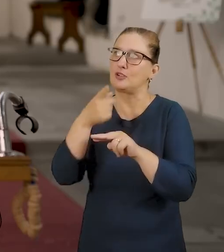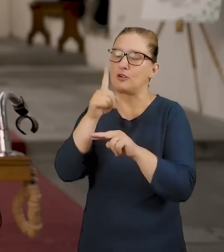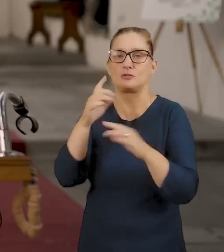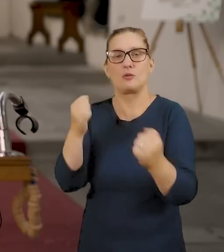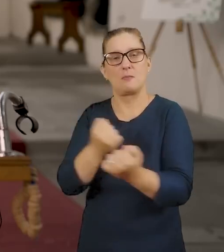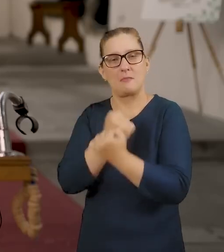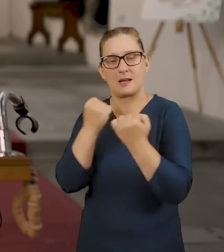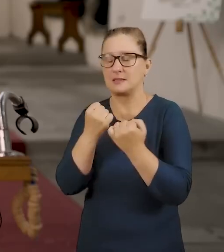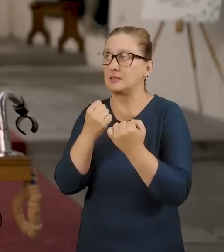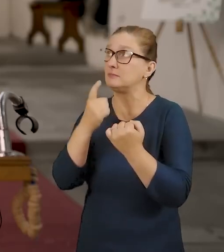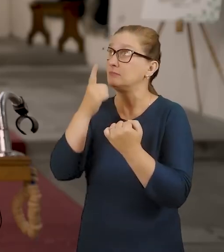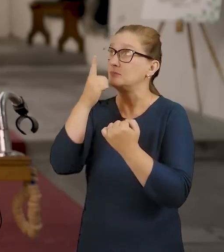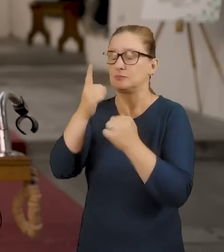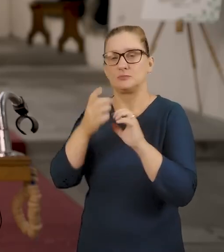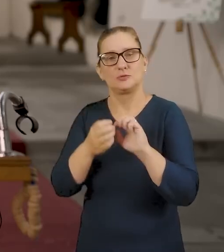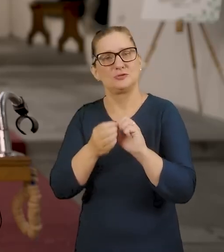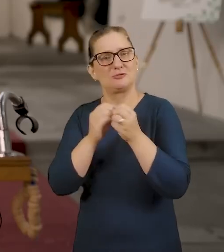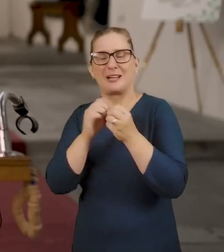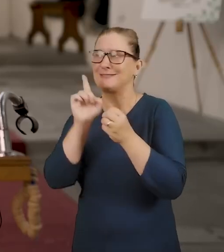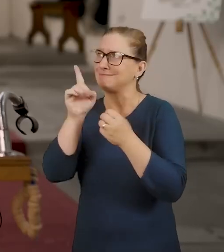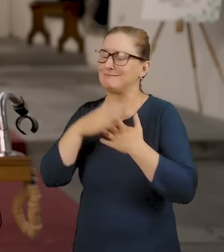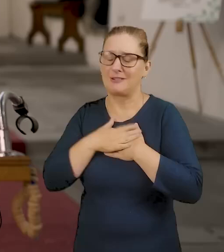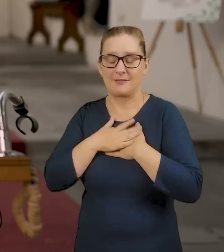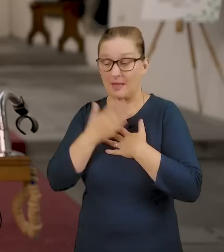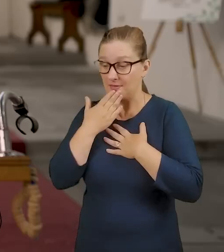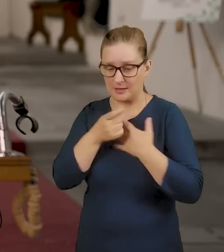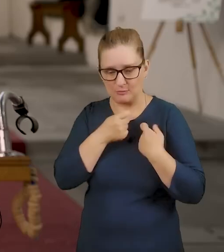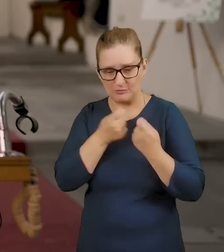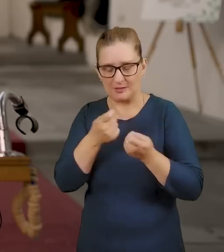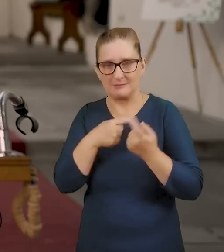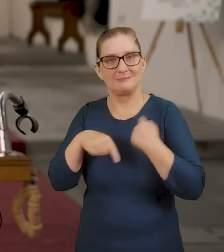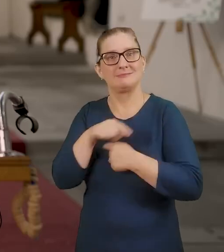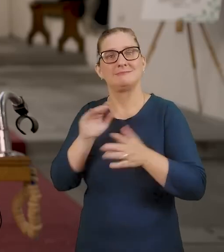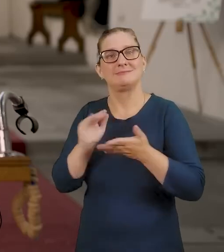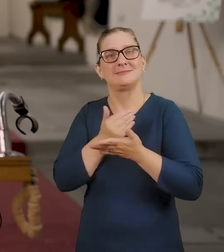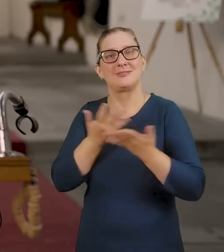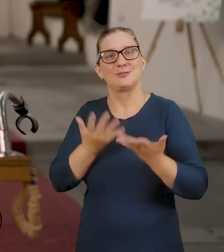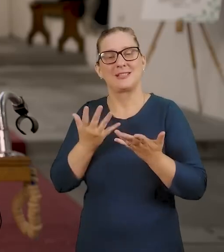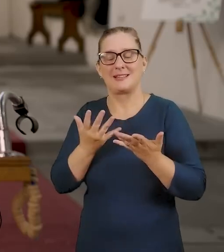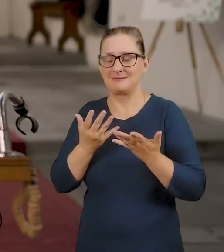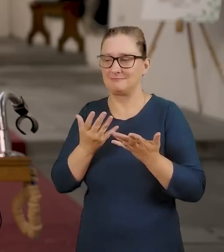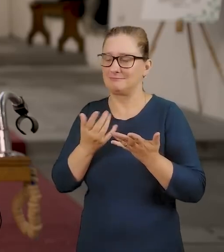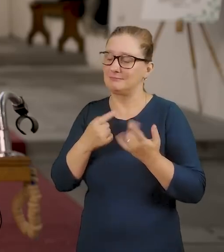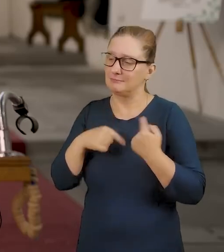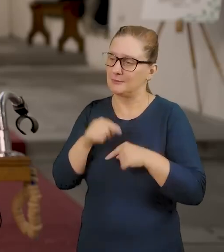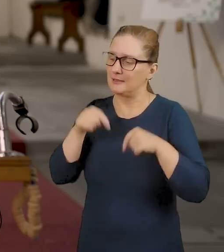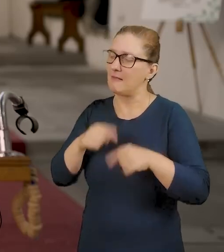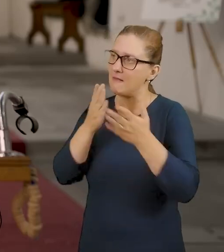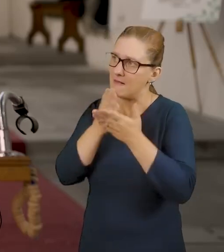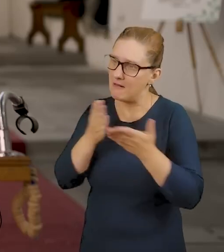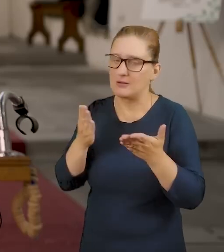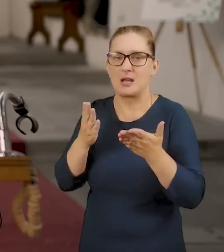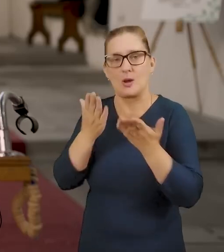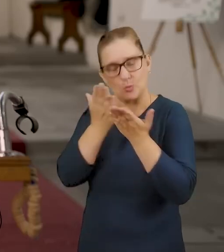Father God Almighty, loving Creator, thank you for getting us here safely today. We have come here to honour and worship